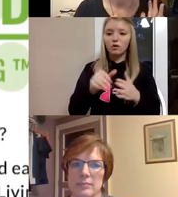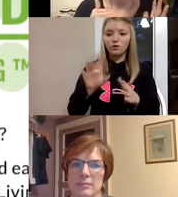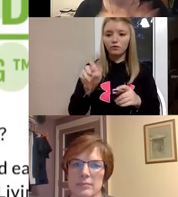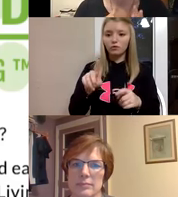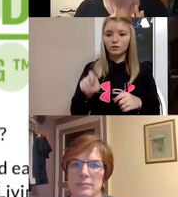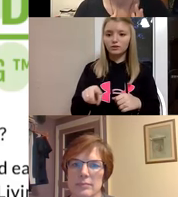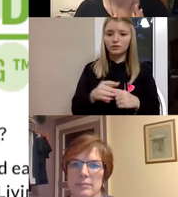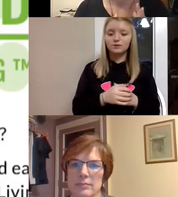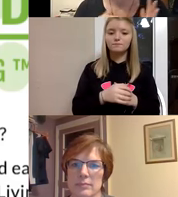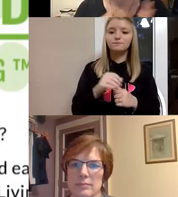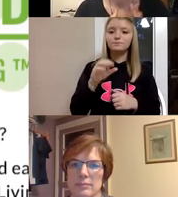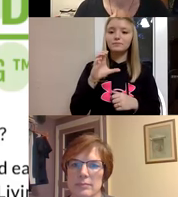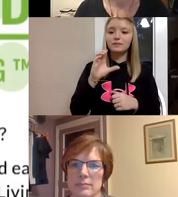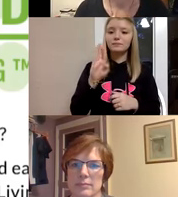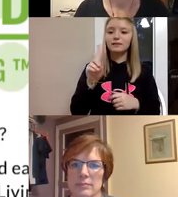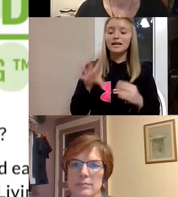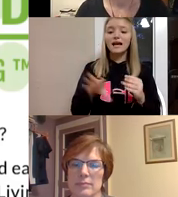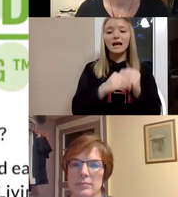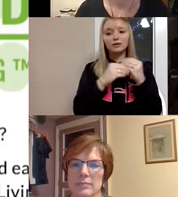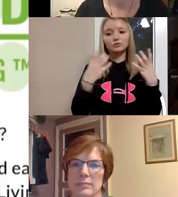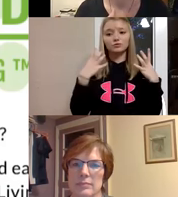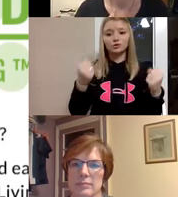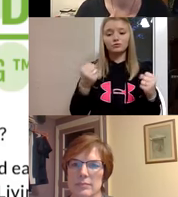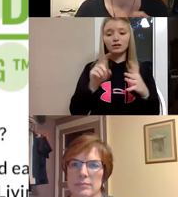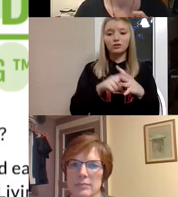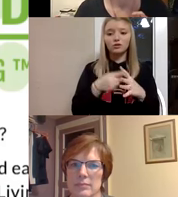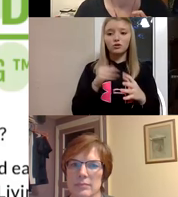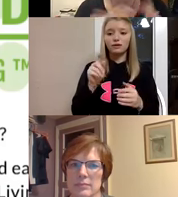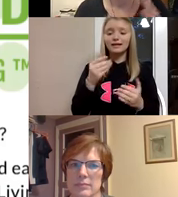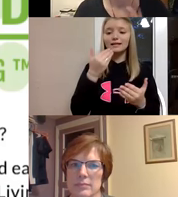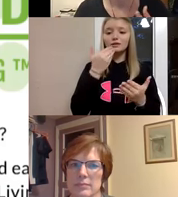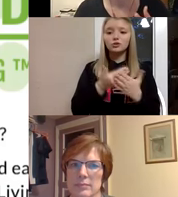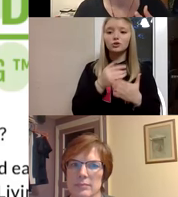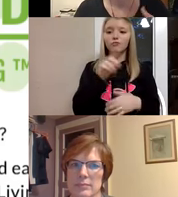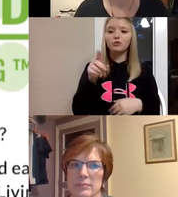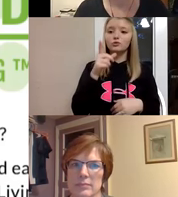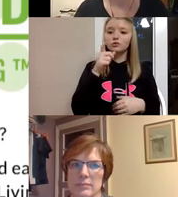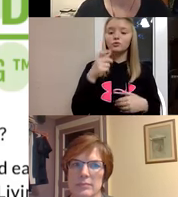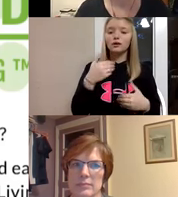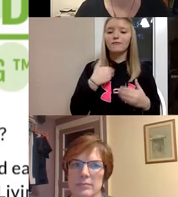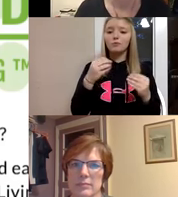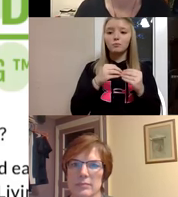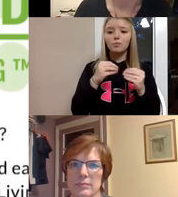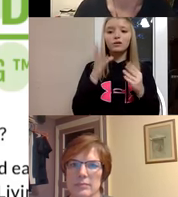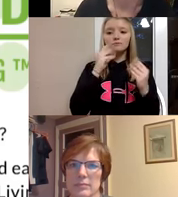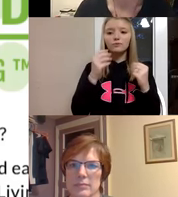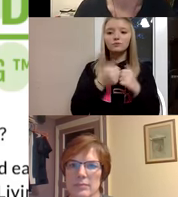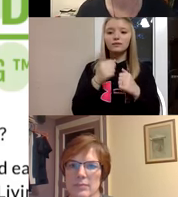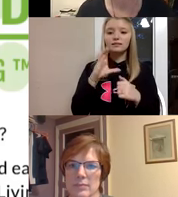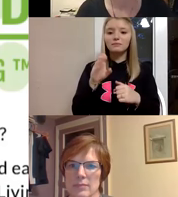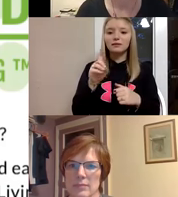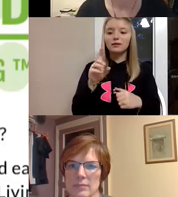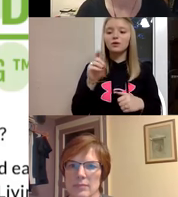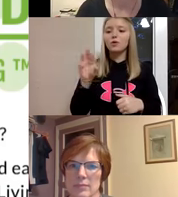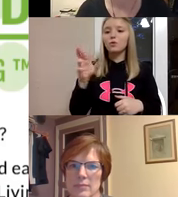CBD Extra Strength Starter Kit is a good choice for those who have some more experience with CBD or who just prefer a higher